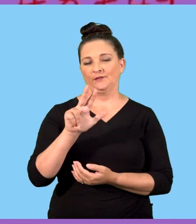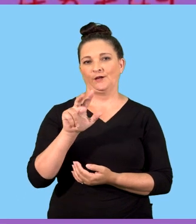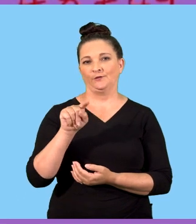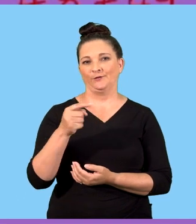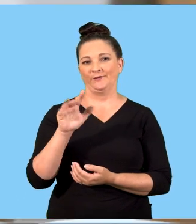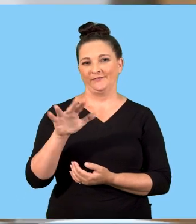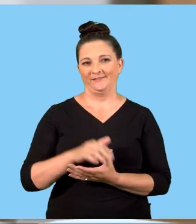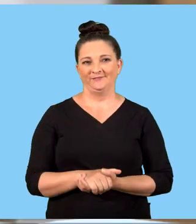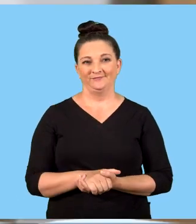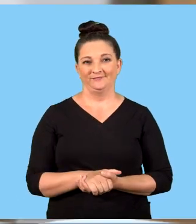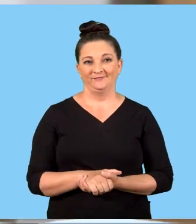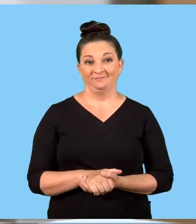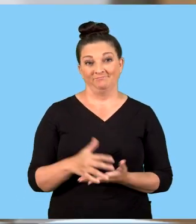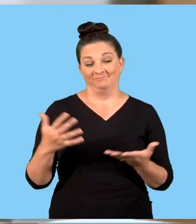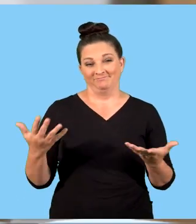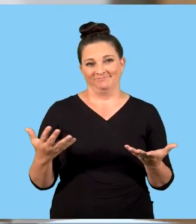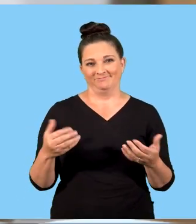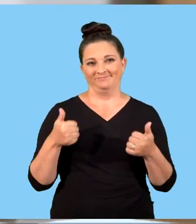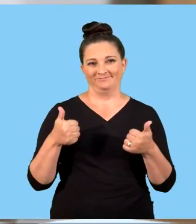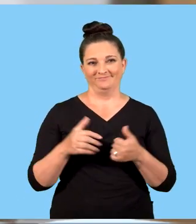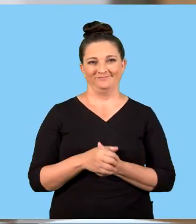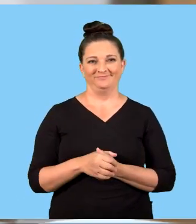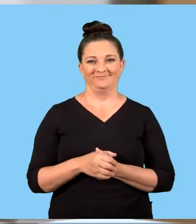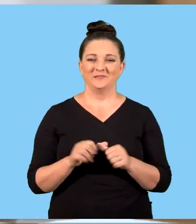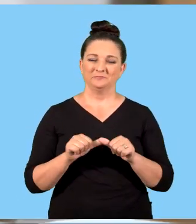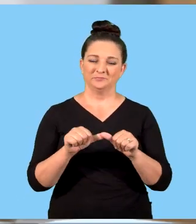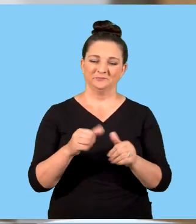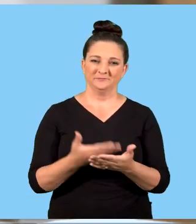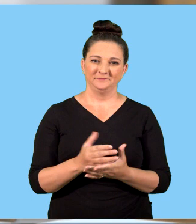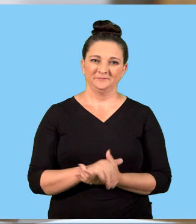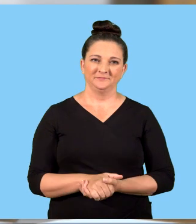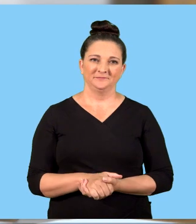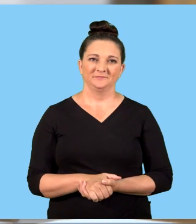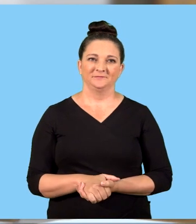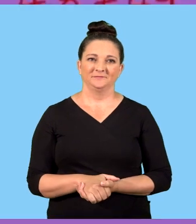All right, and there we go. We found the median. Let's carry on.